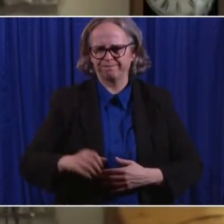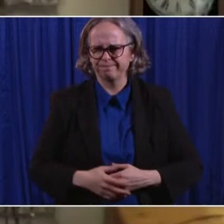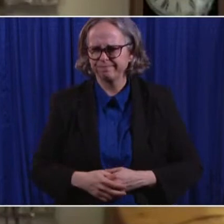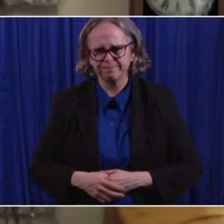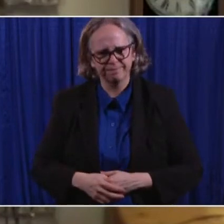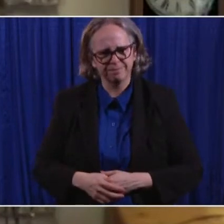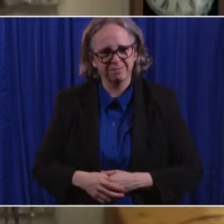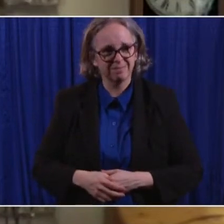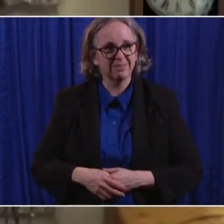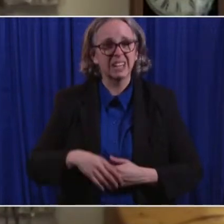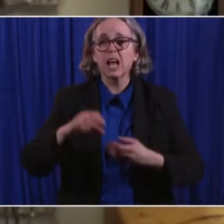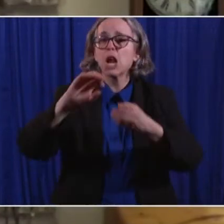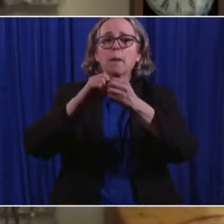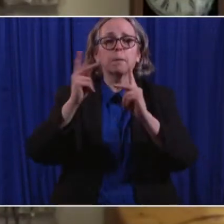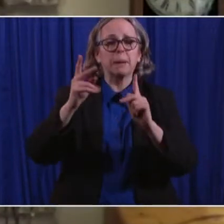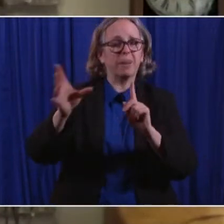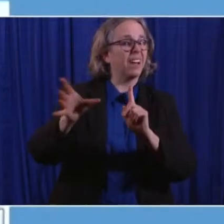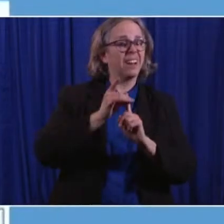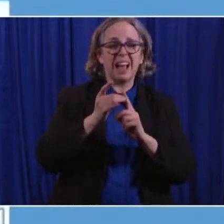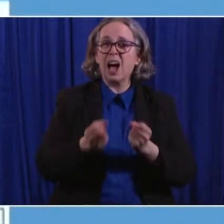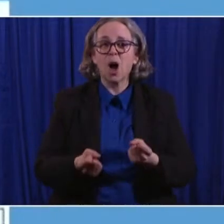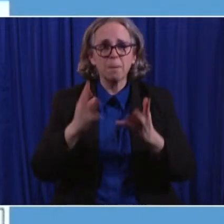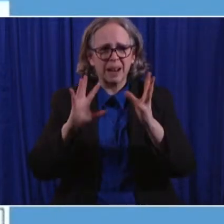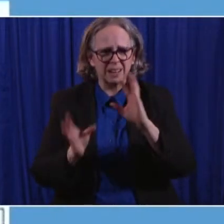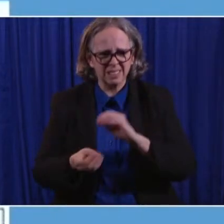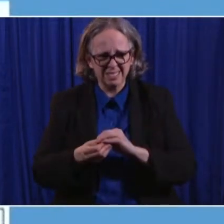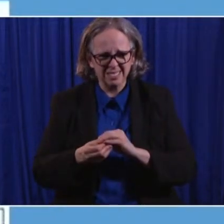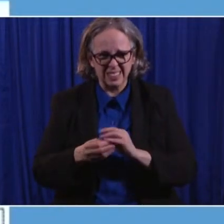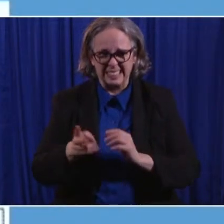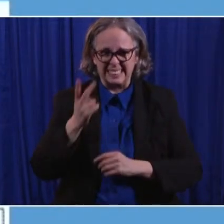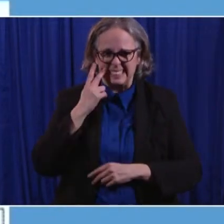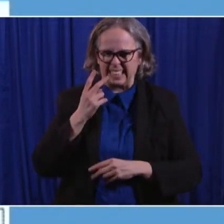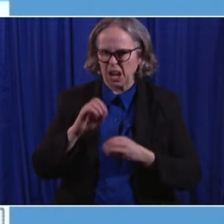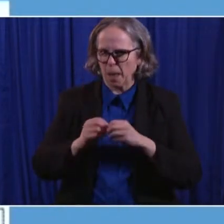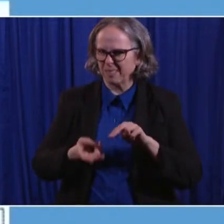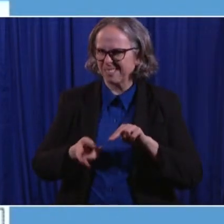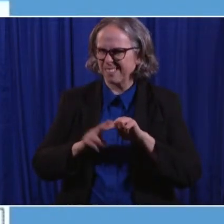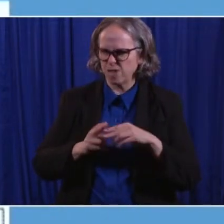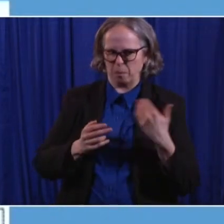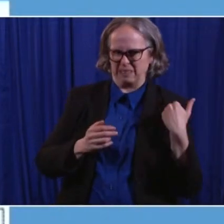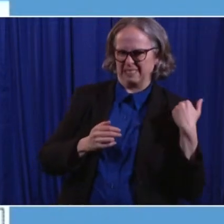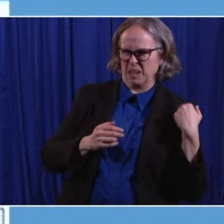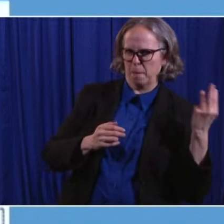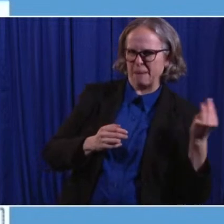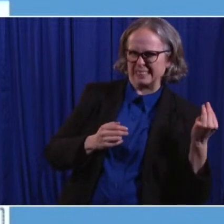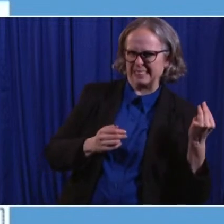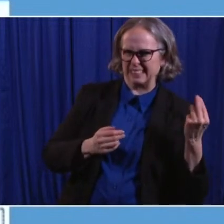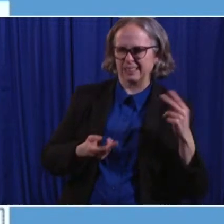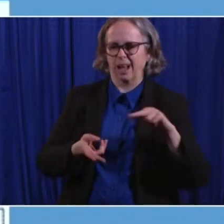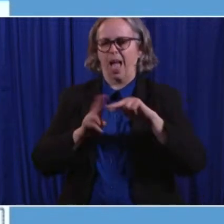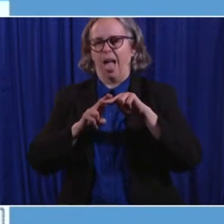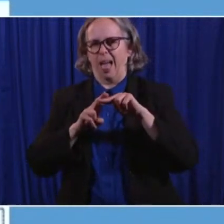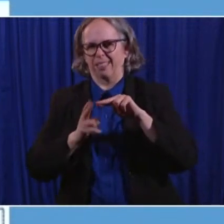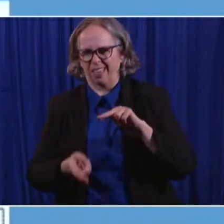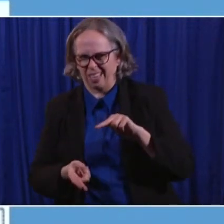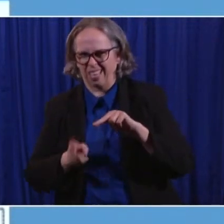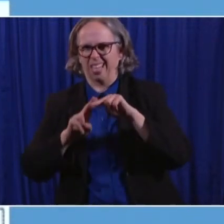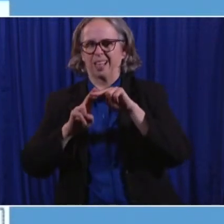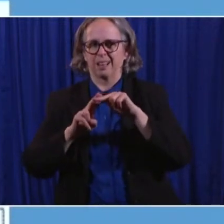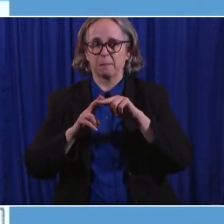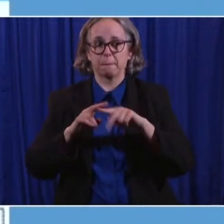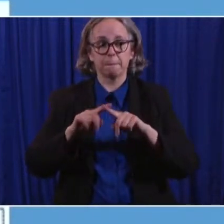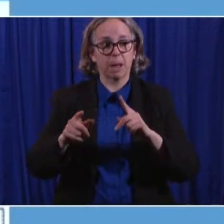Cases, you can kind of see how they're going up a little bit and then down. But again, they're below the 21-day